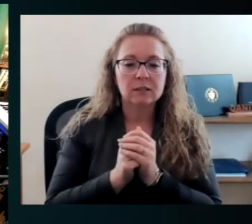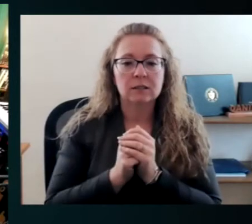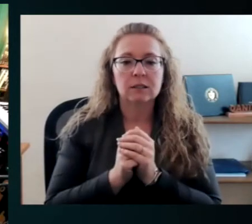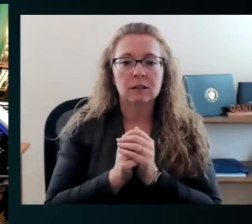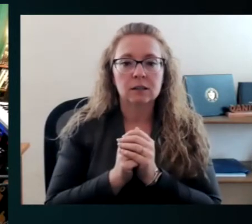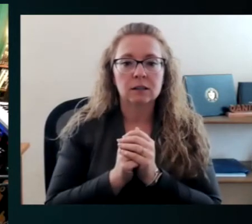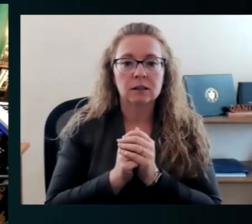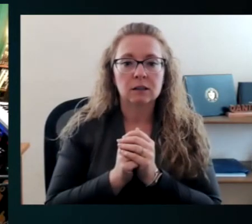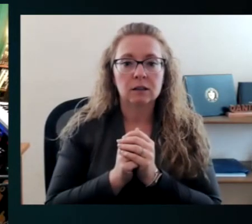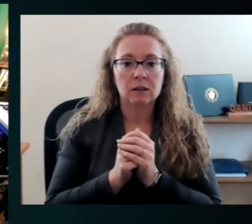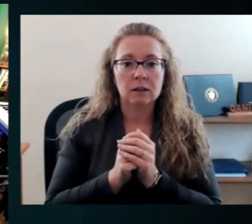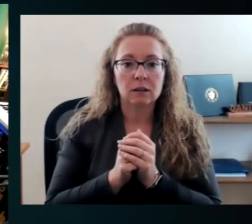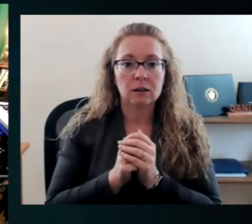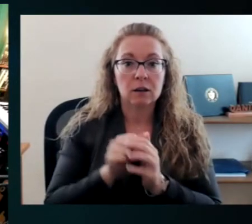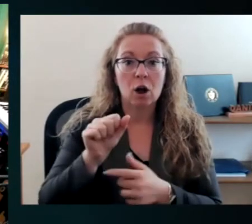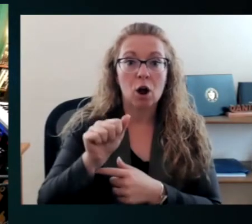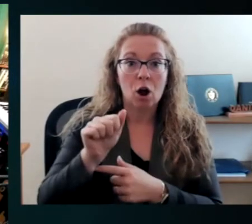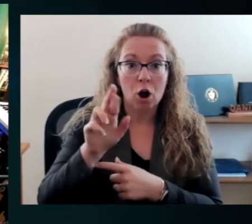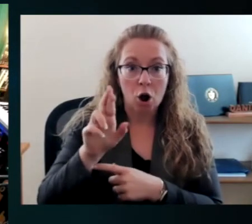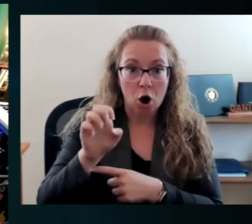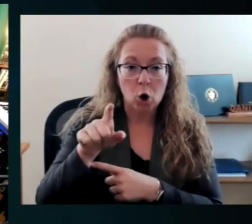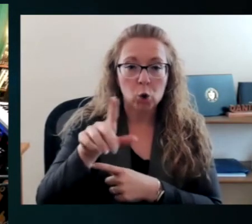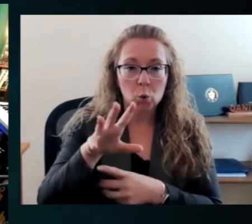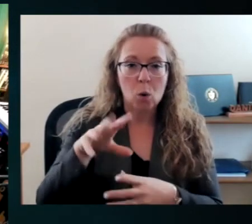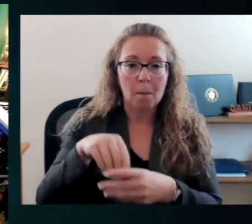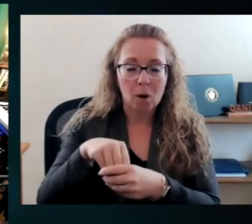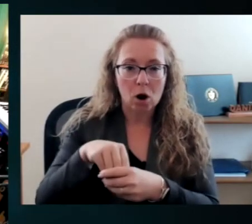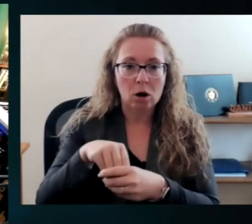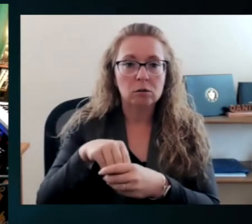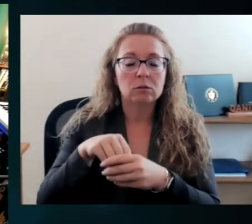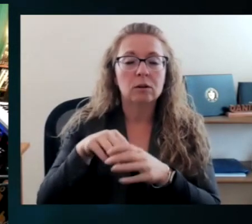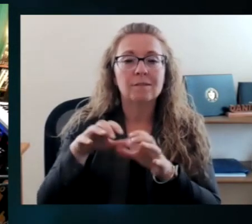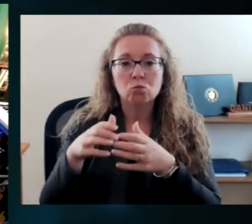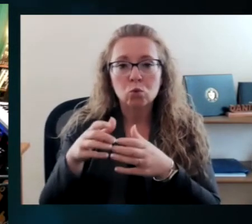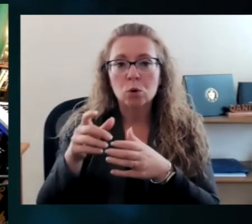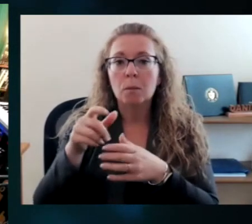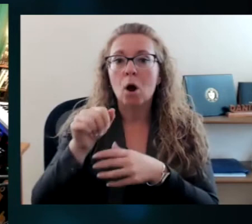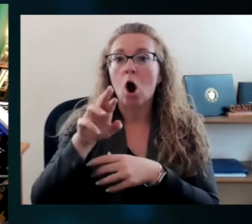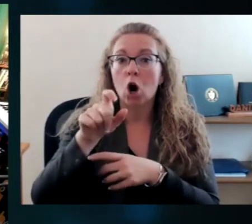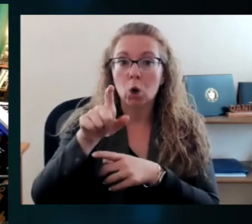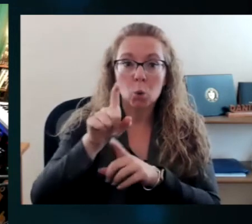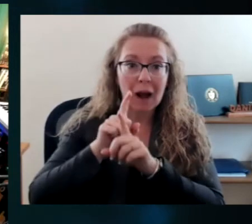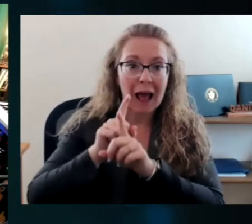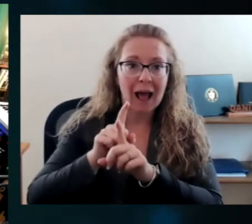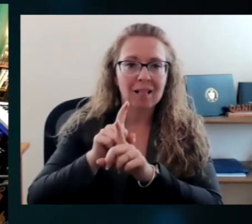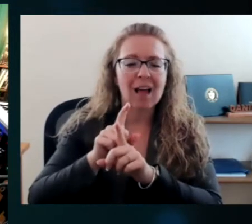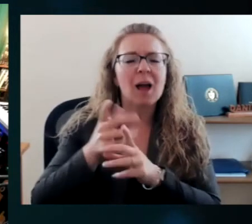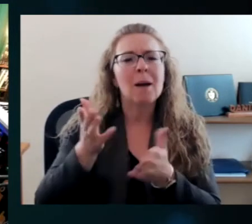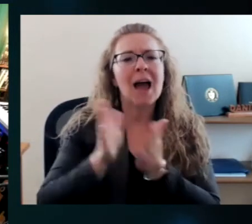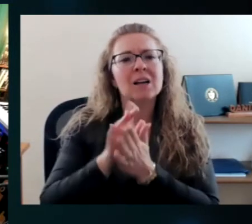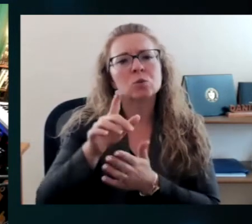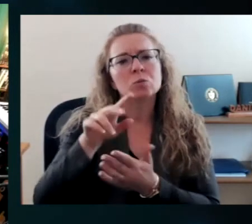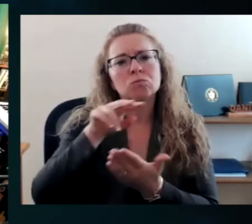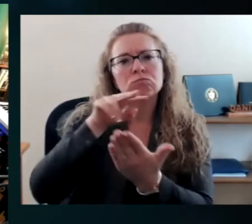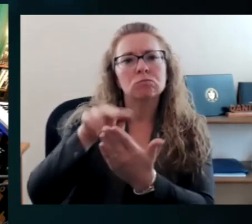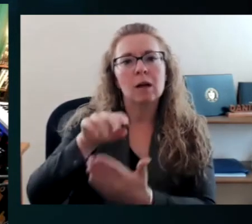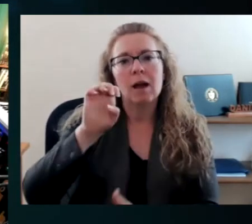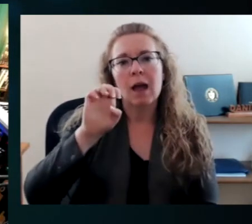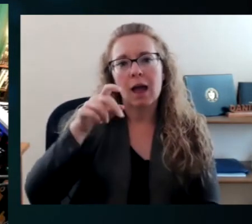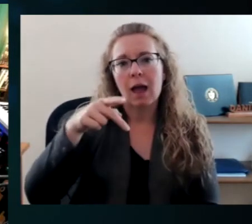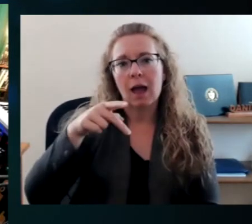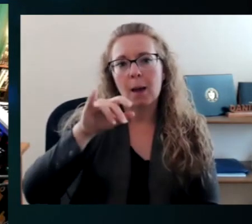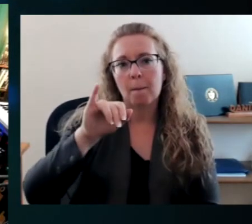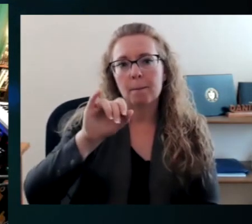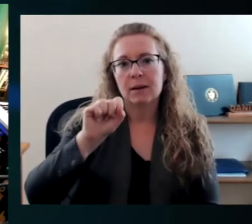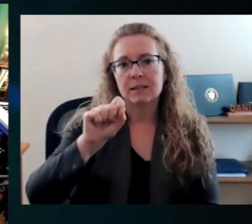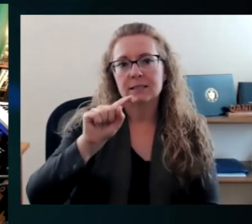you are a member of a marginalized group or an ally, to please look up epistemic exploitation, read the paper,